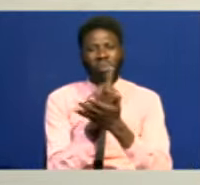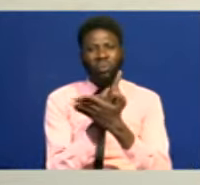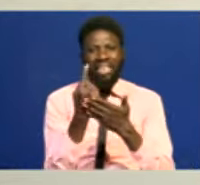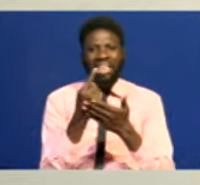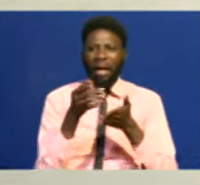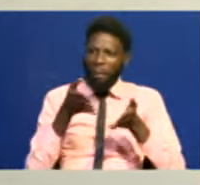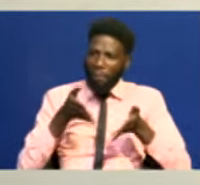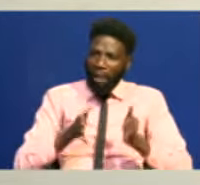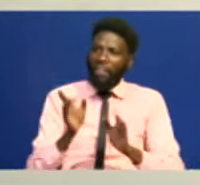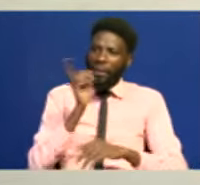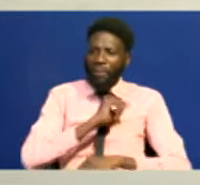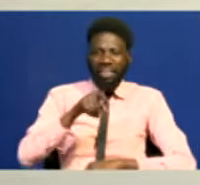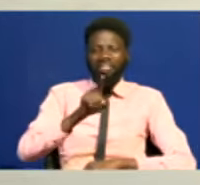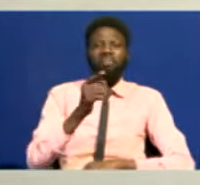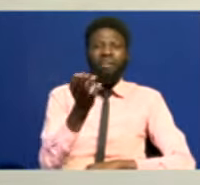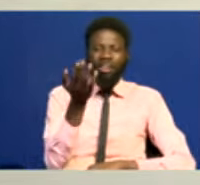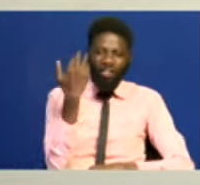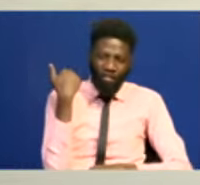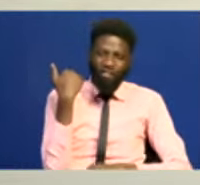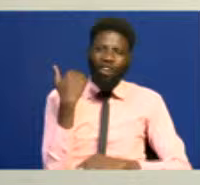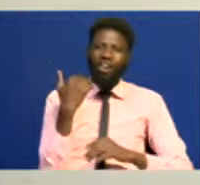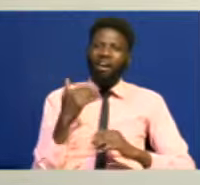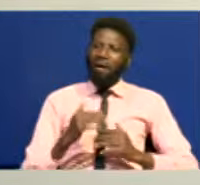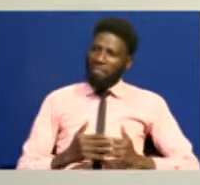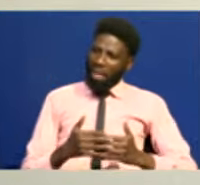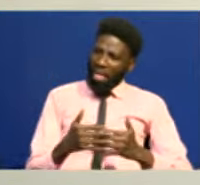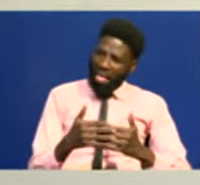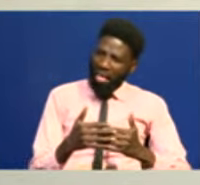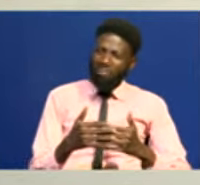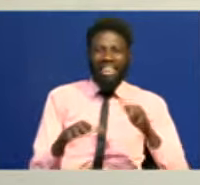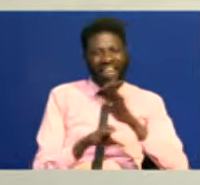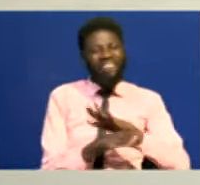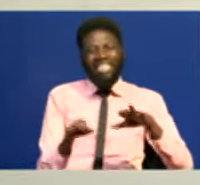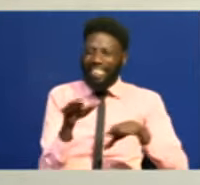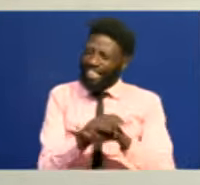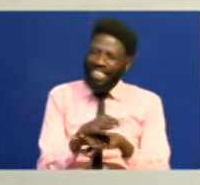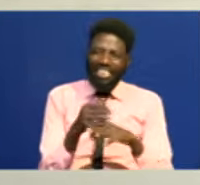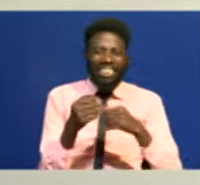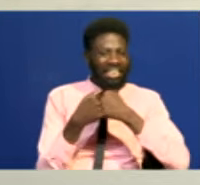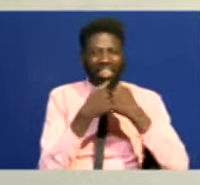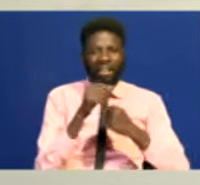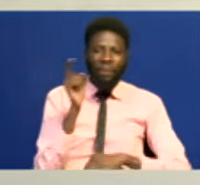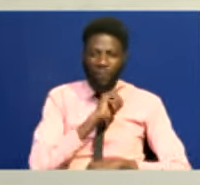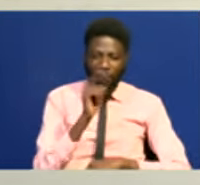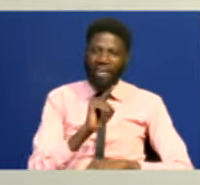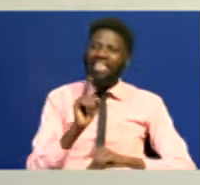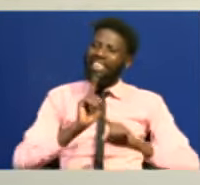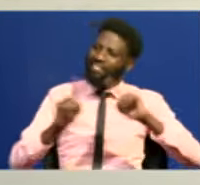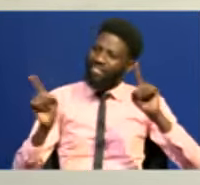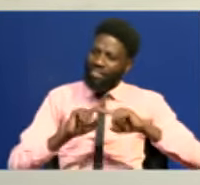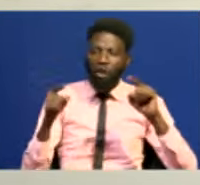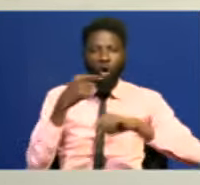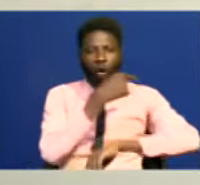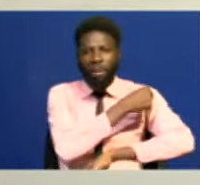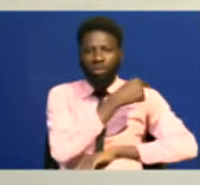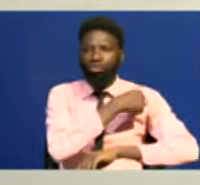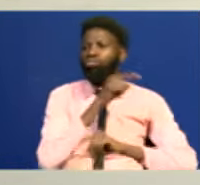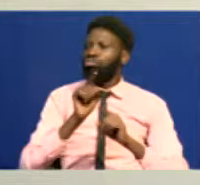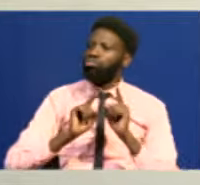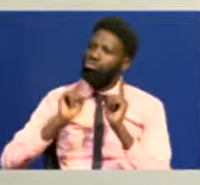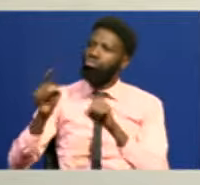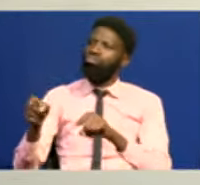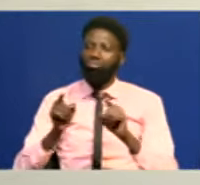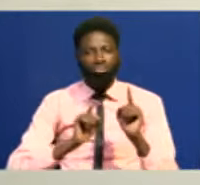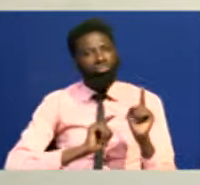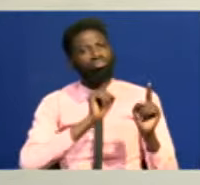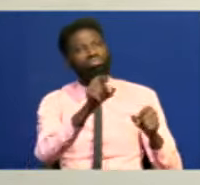was pregnant and everything was really tough on her. She visited different health facilities, but somehow